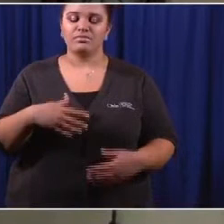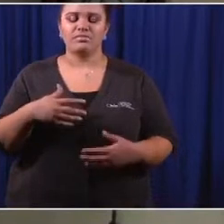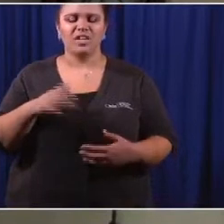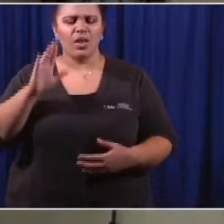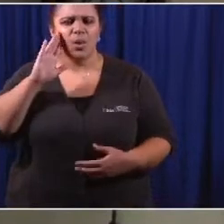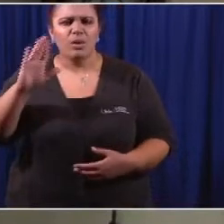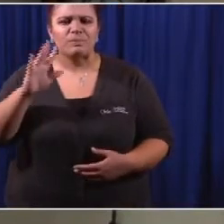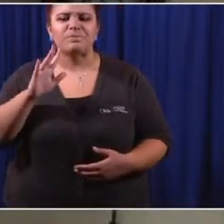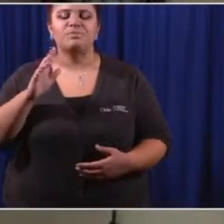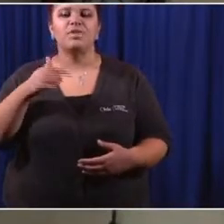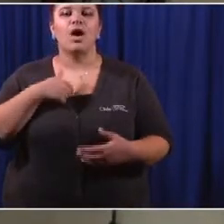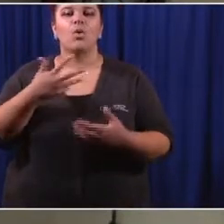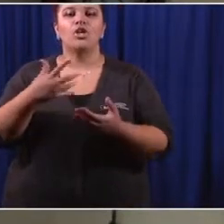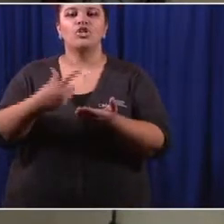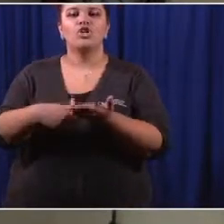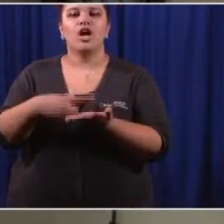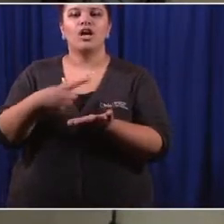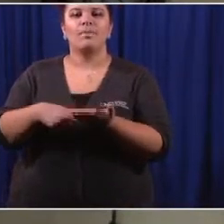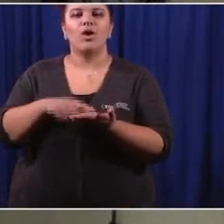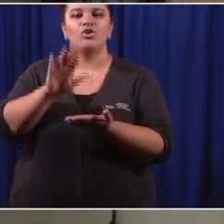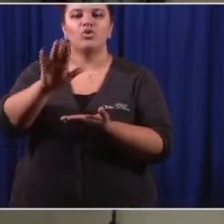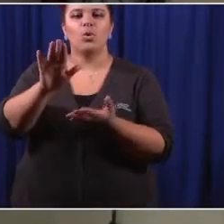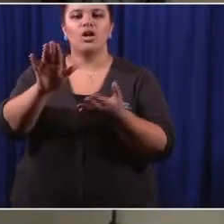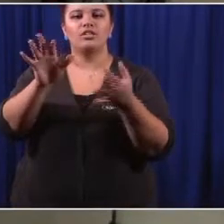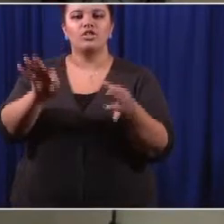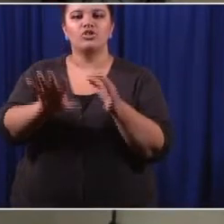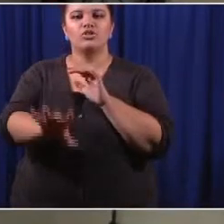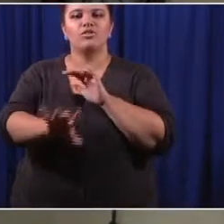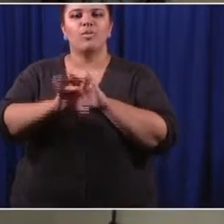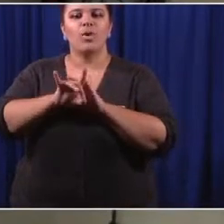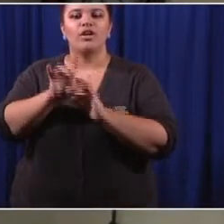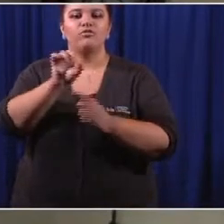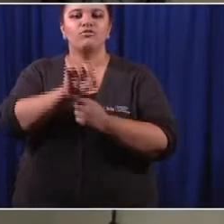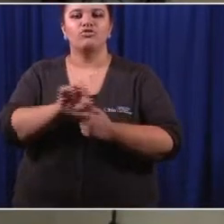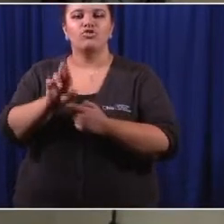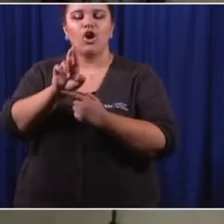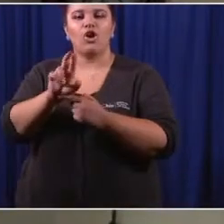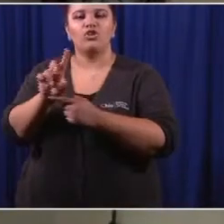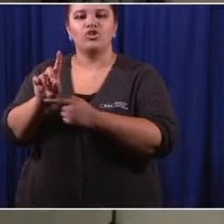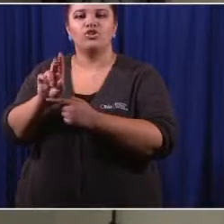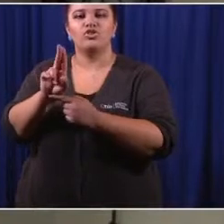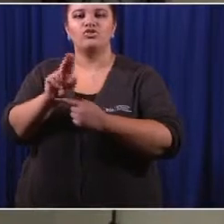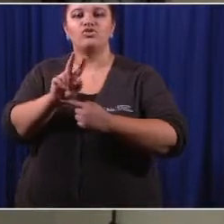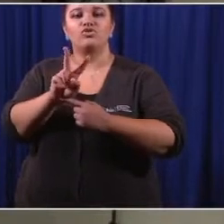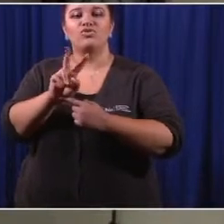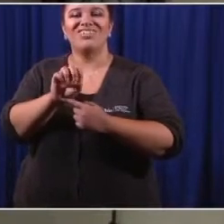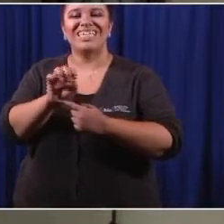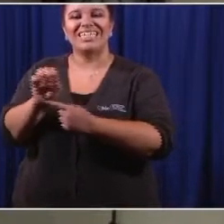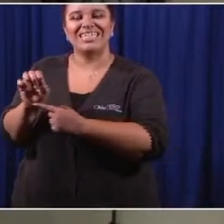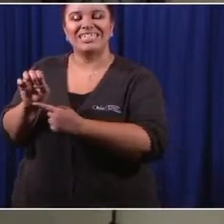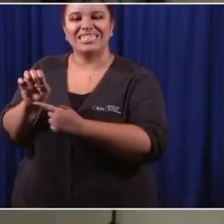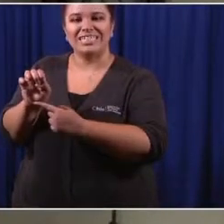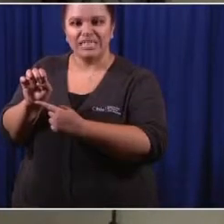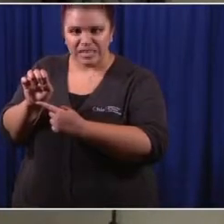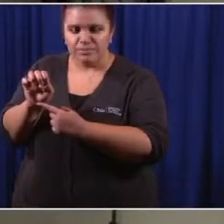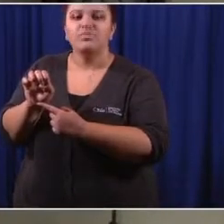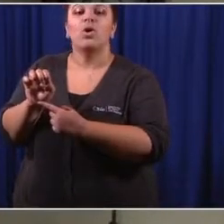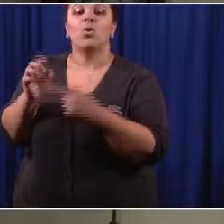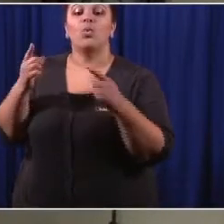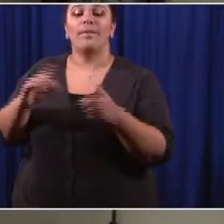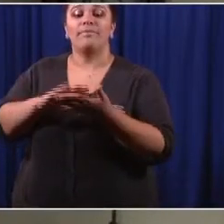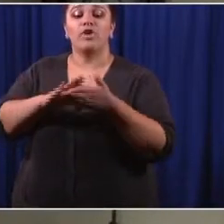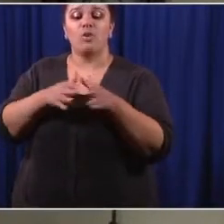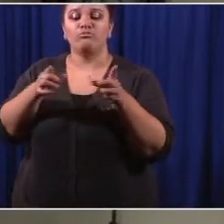of Dr. Duvey. I was wondering what kind of expectations are you going to have for her when she first starts? What things do you